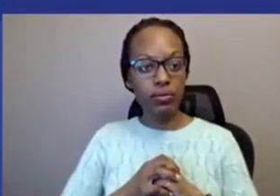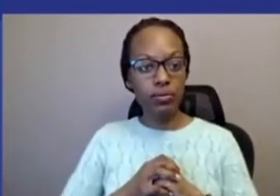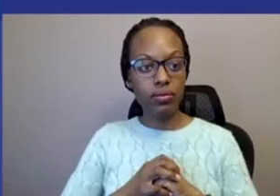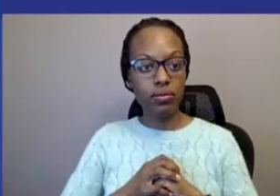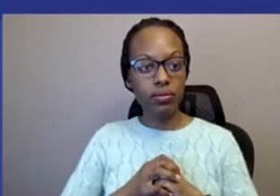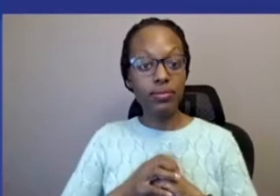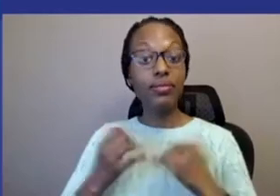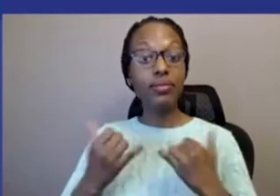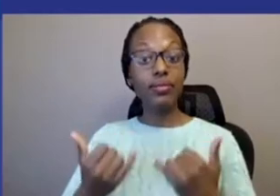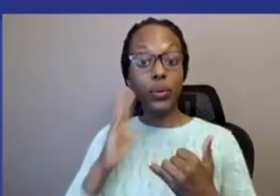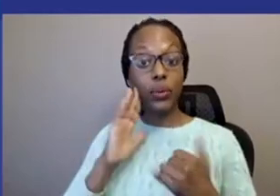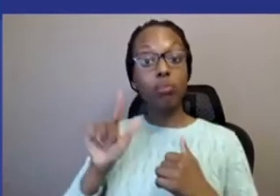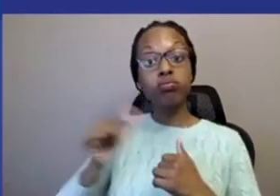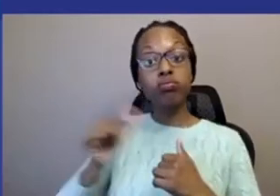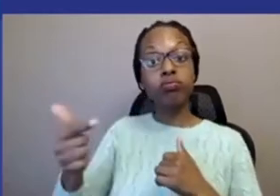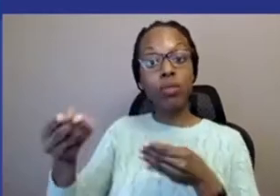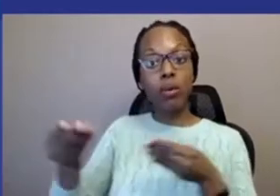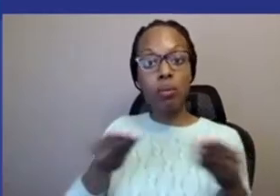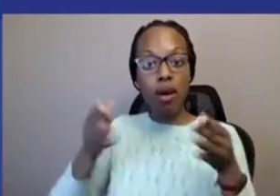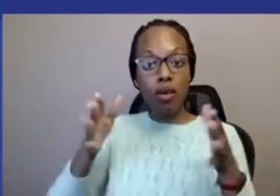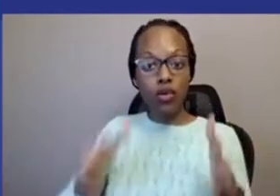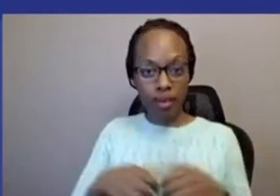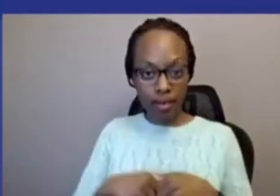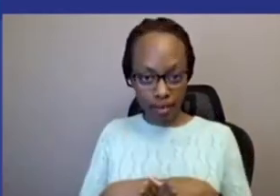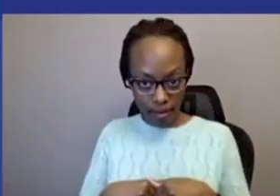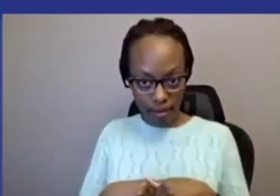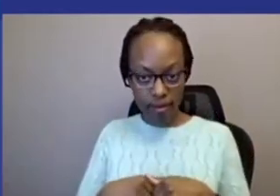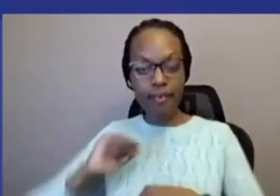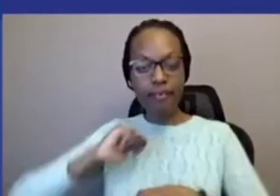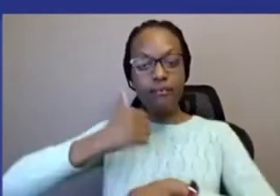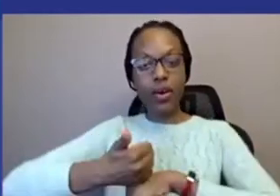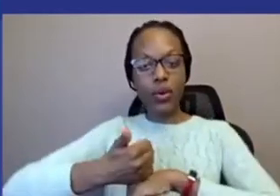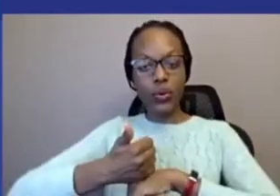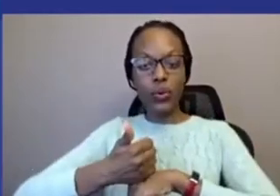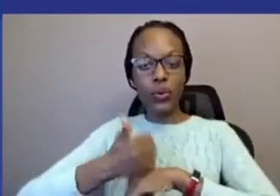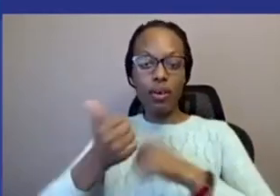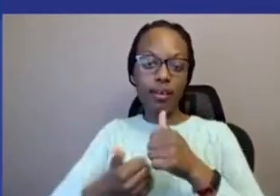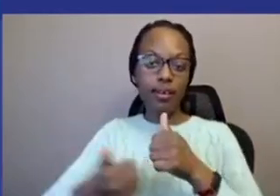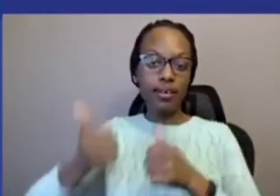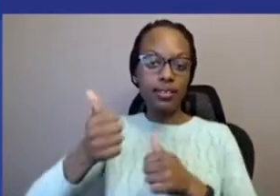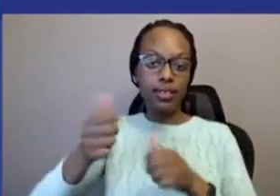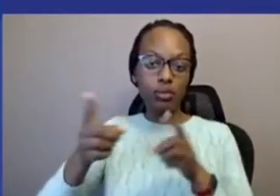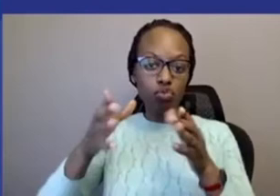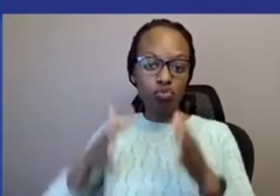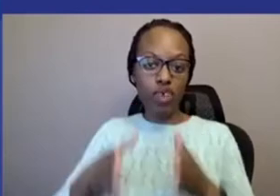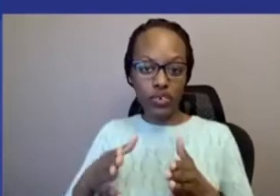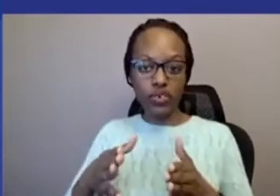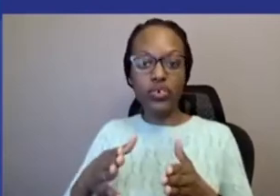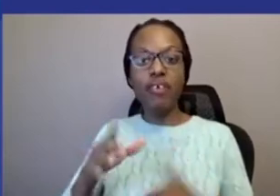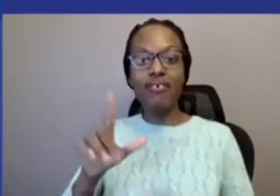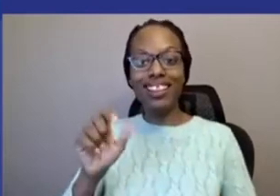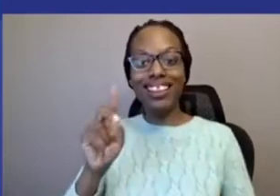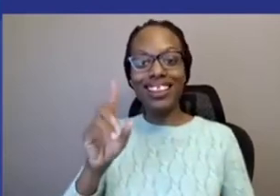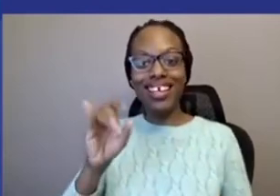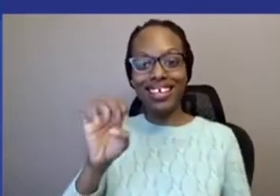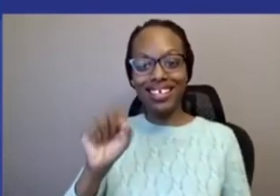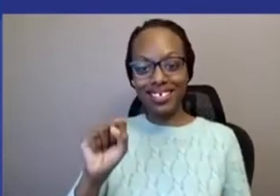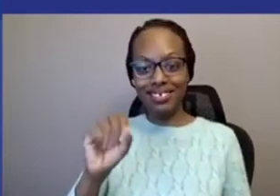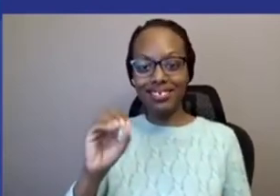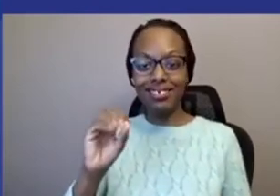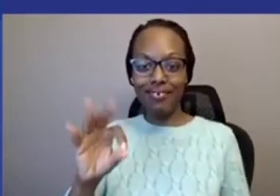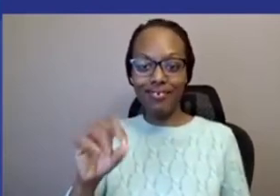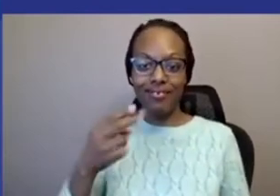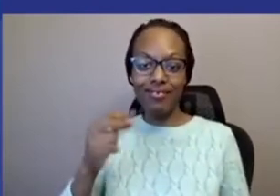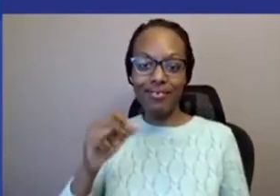And now I'll turn you over to the moderator for today's discussion, founder and executive director of Ladies in Hip Hop. Welcome, Michele.